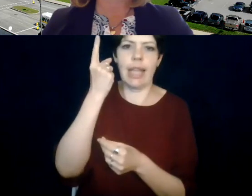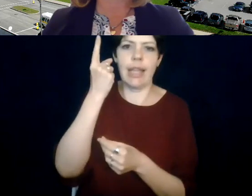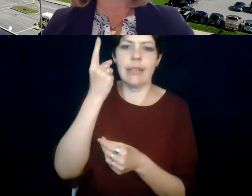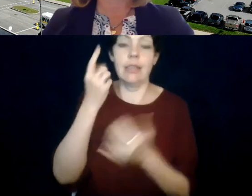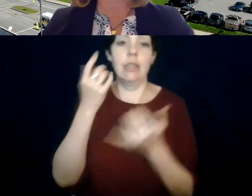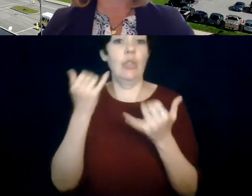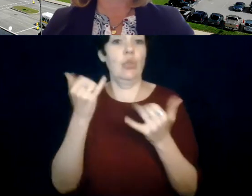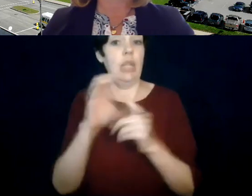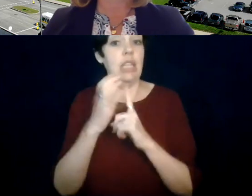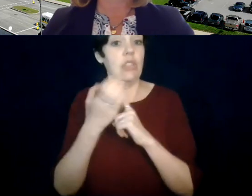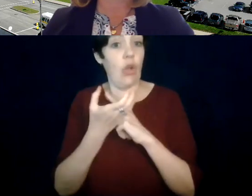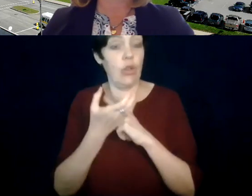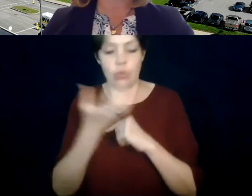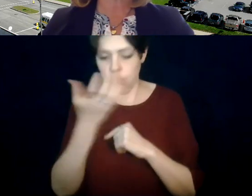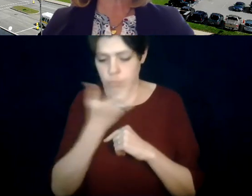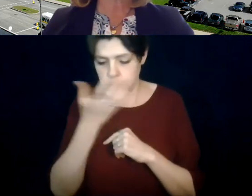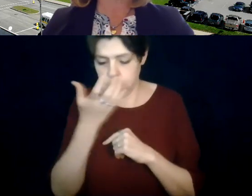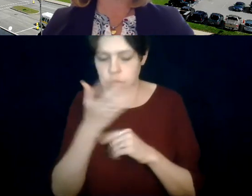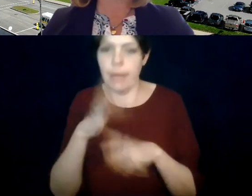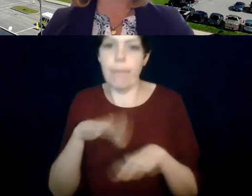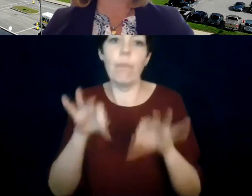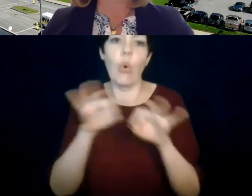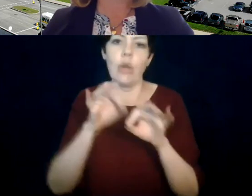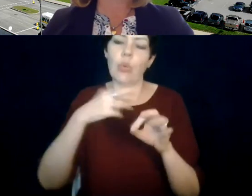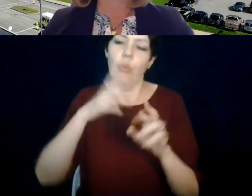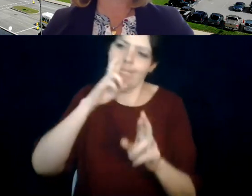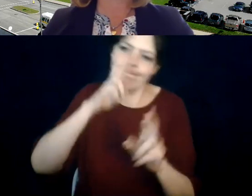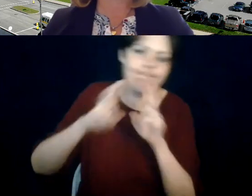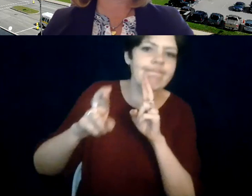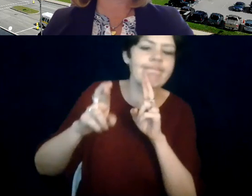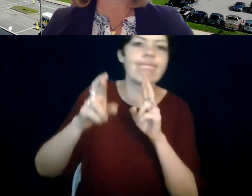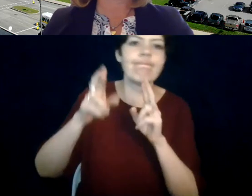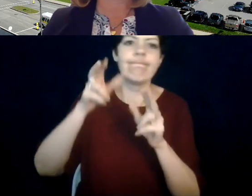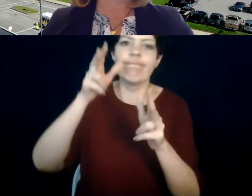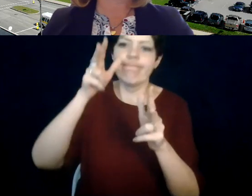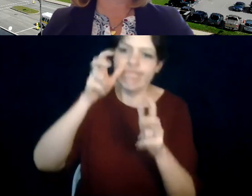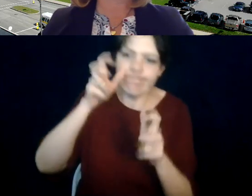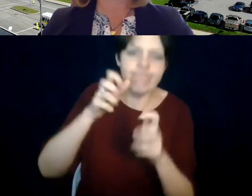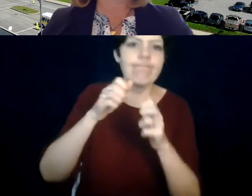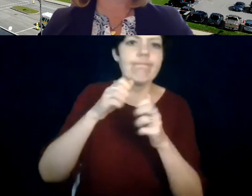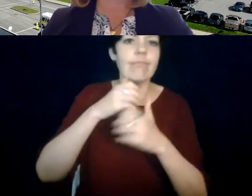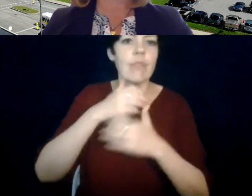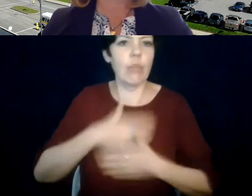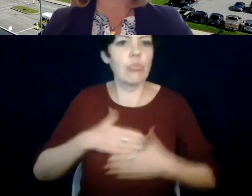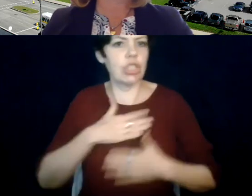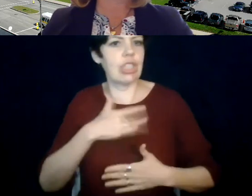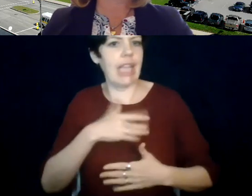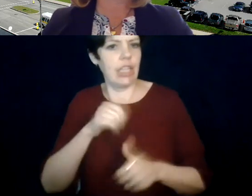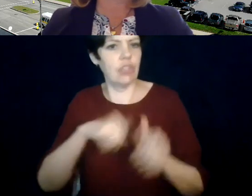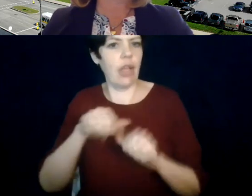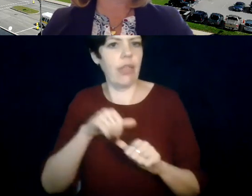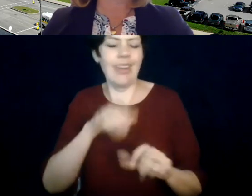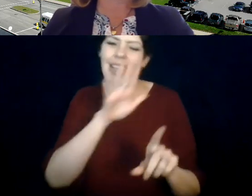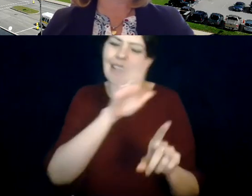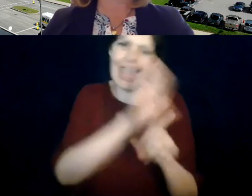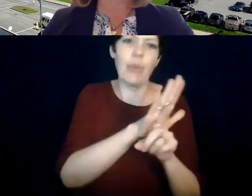it's so important that we listen and understand and appreciate all. And really, that's what Oscar was about.